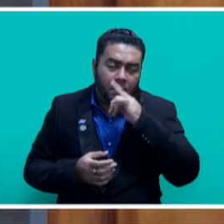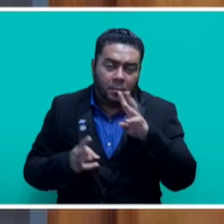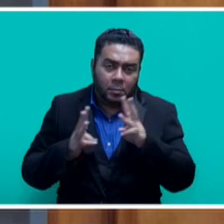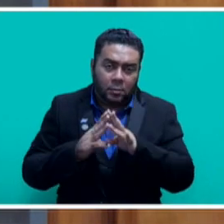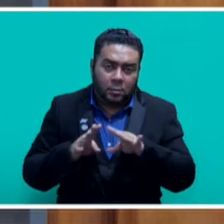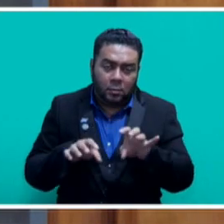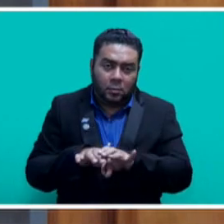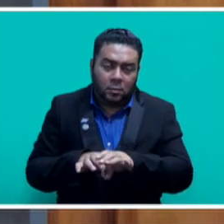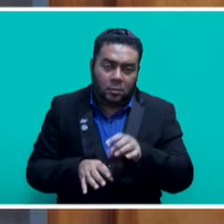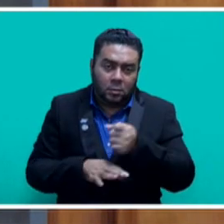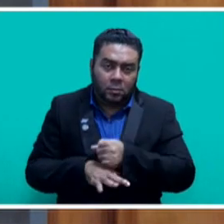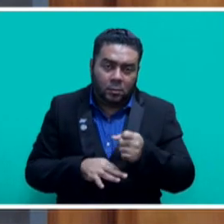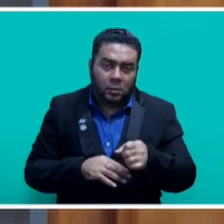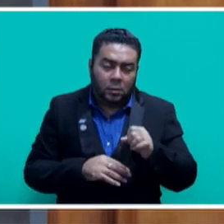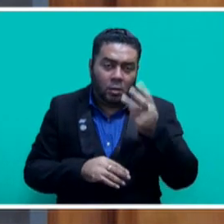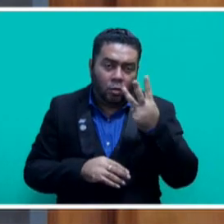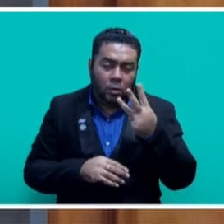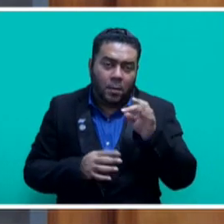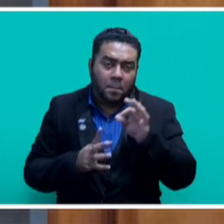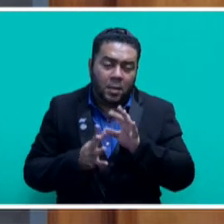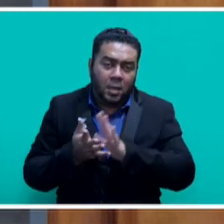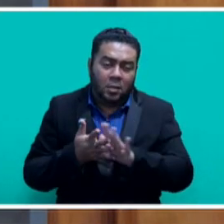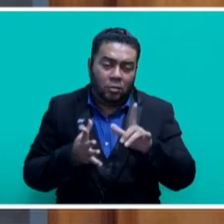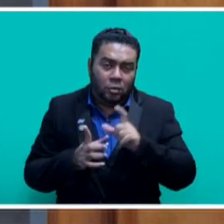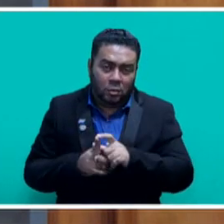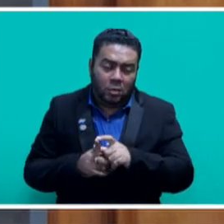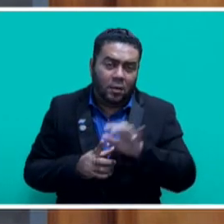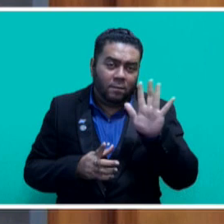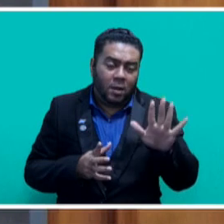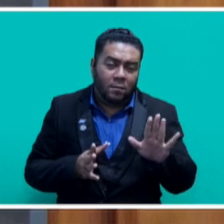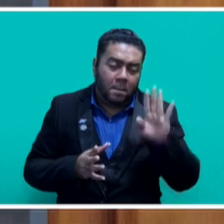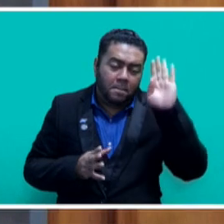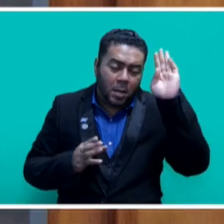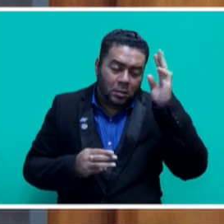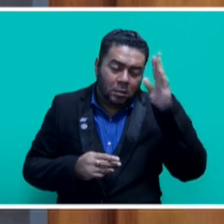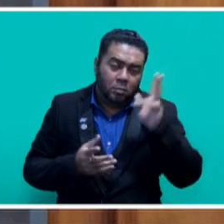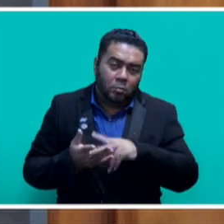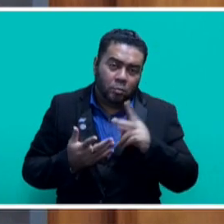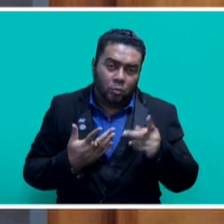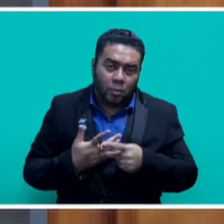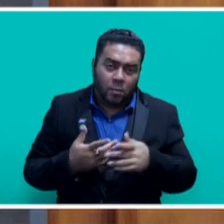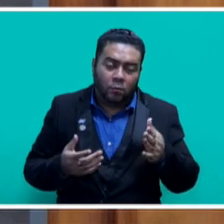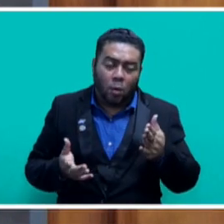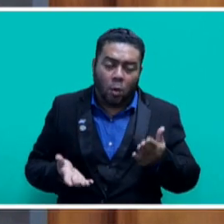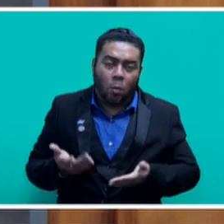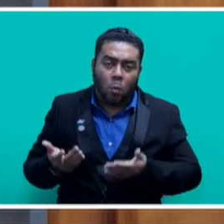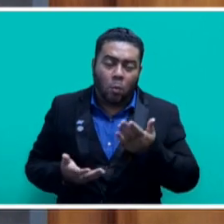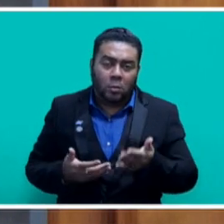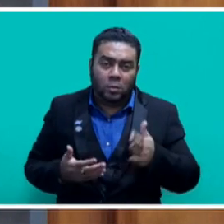to provide 3 PhDs and 5 Masters by Research award for study in New